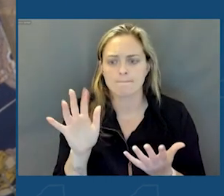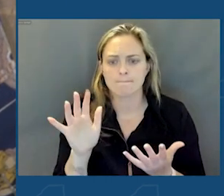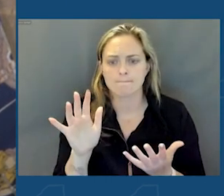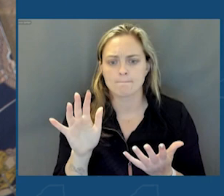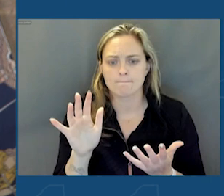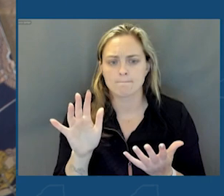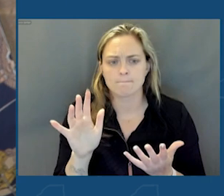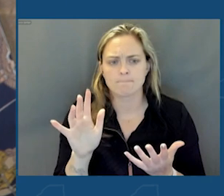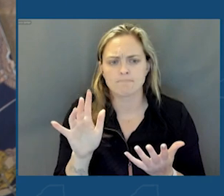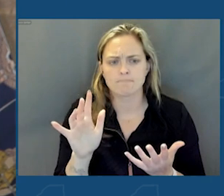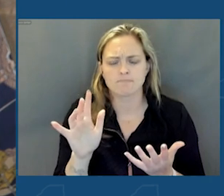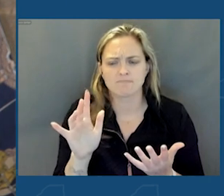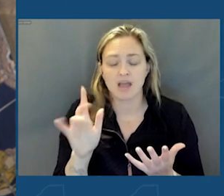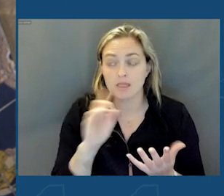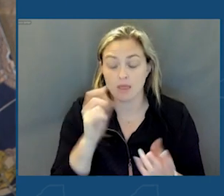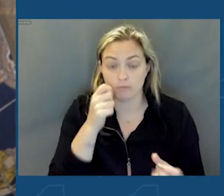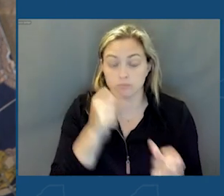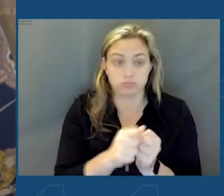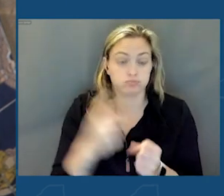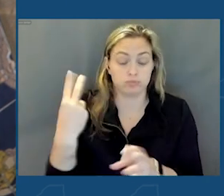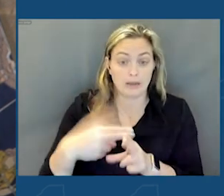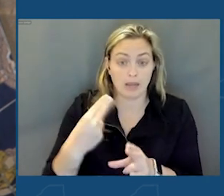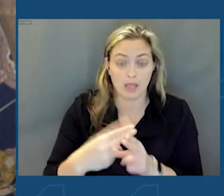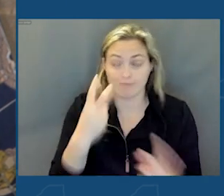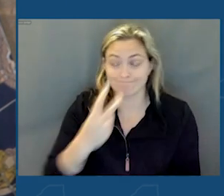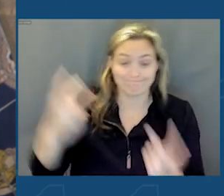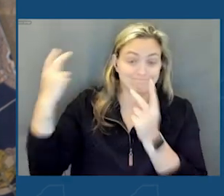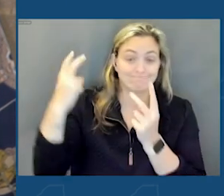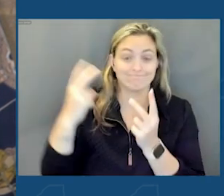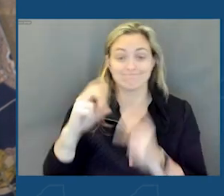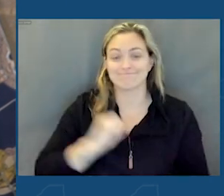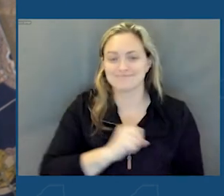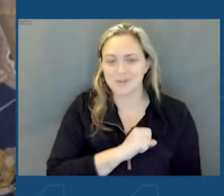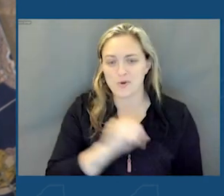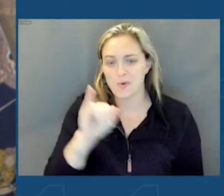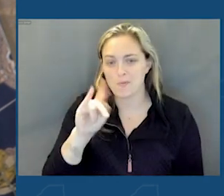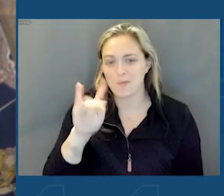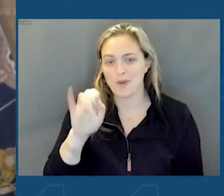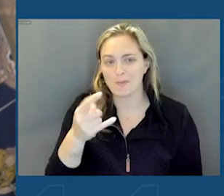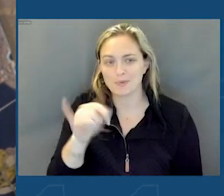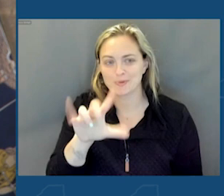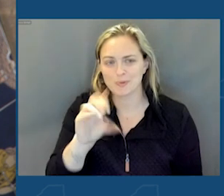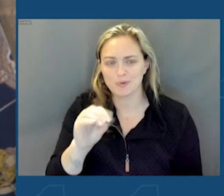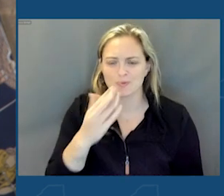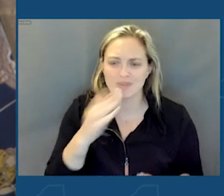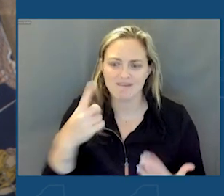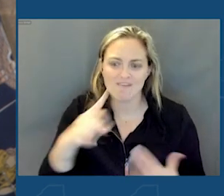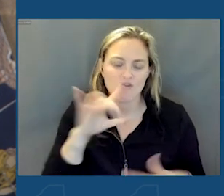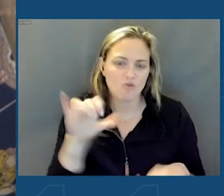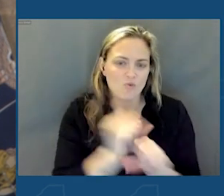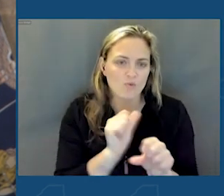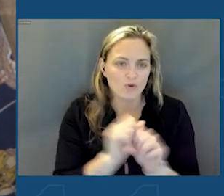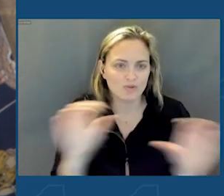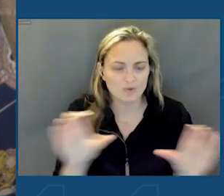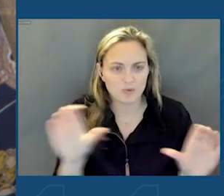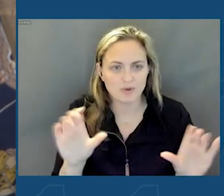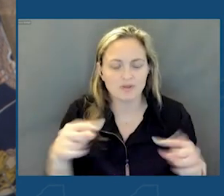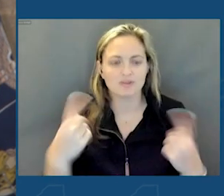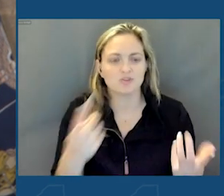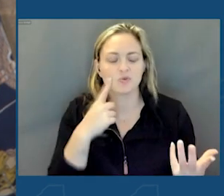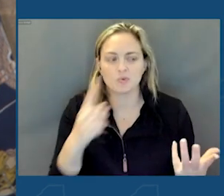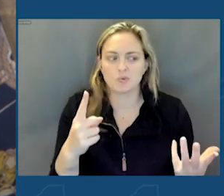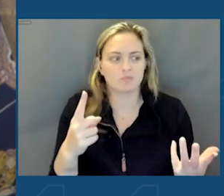There's a blast from the past here. Senator Mike Nozzolio, and I want to thank him for all the work he did to bring this